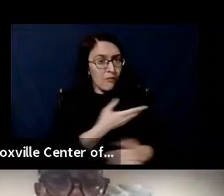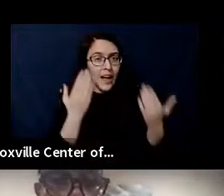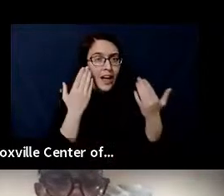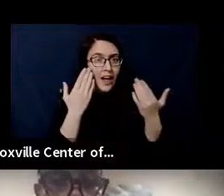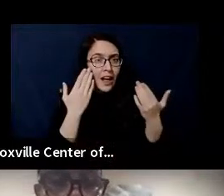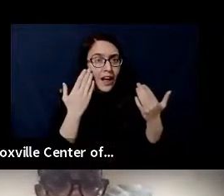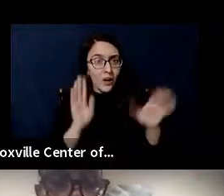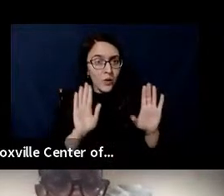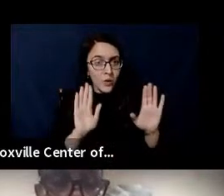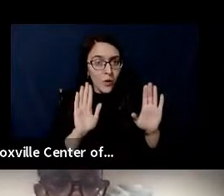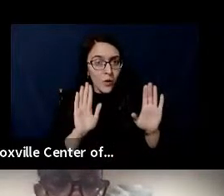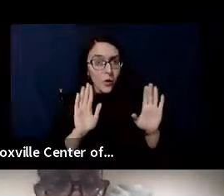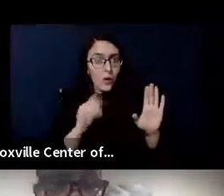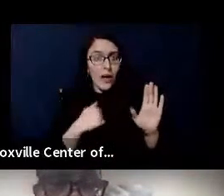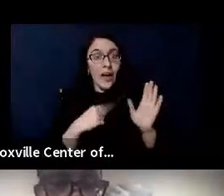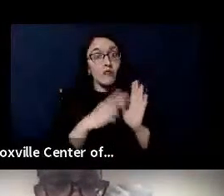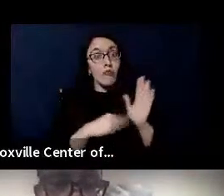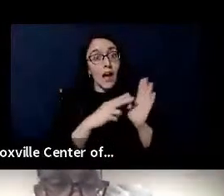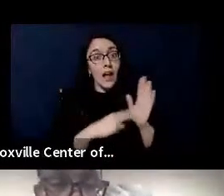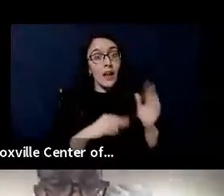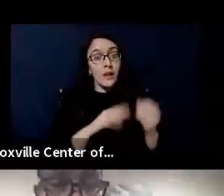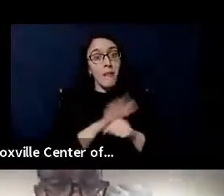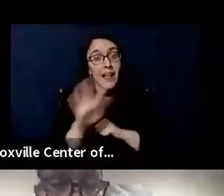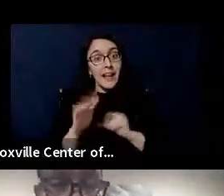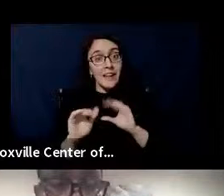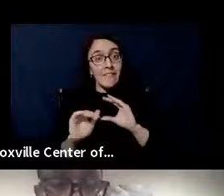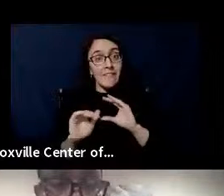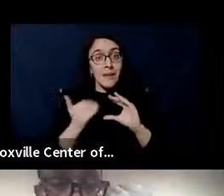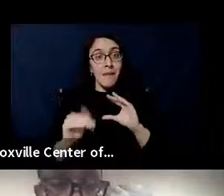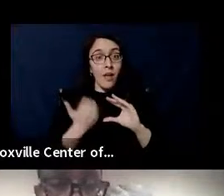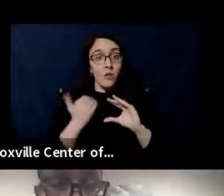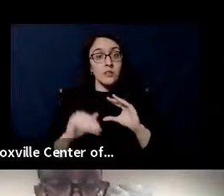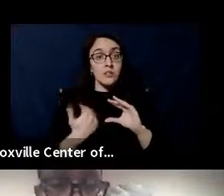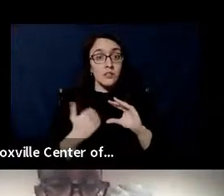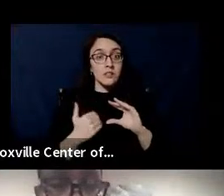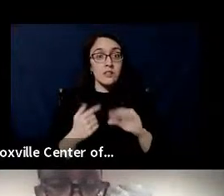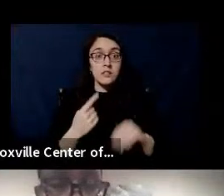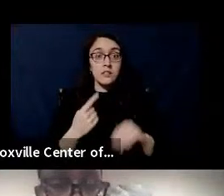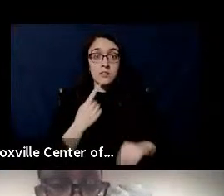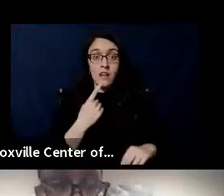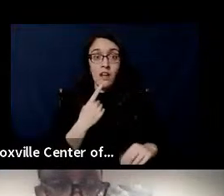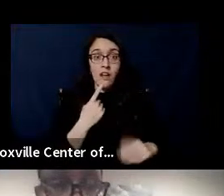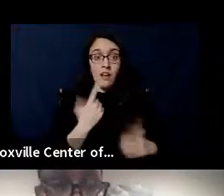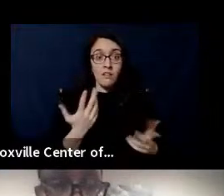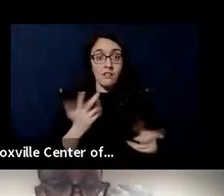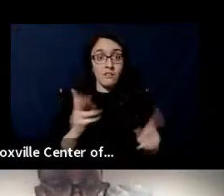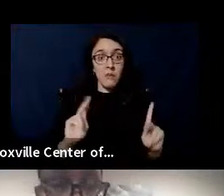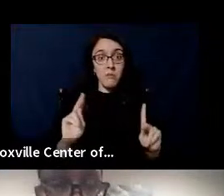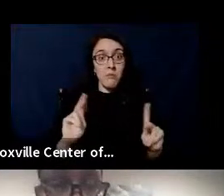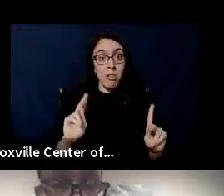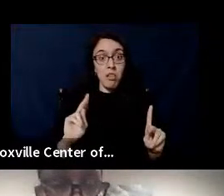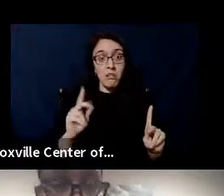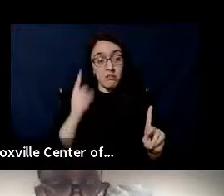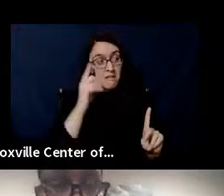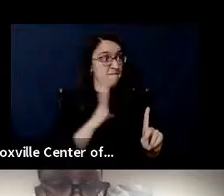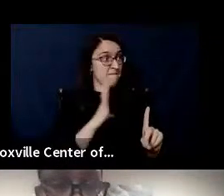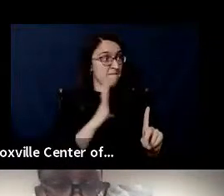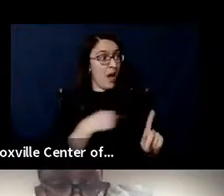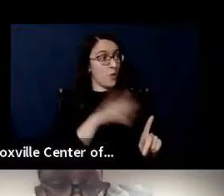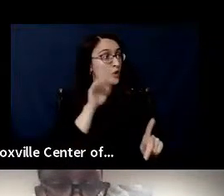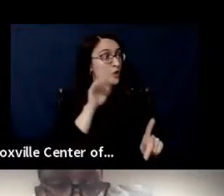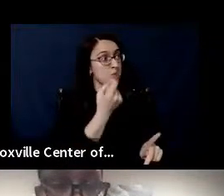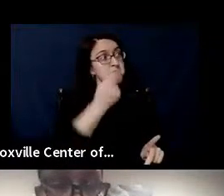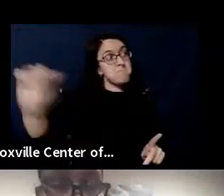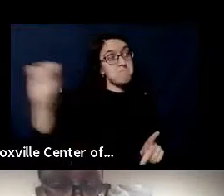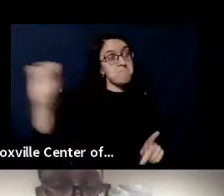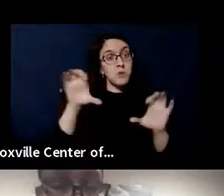I certainly read plenty of emails that came in over the last few days saying that, just as Dr. Gocher said, that, okay, well, we're going to just rise up and do worse